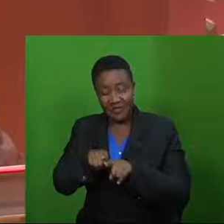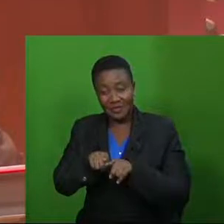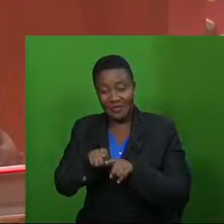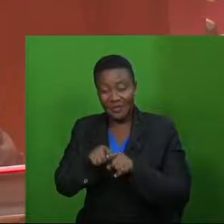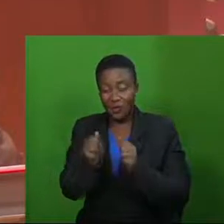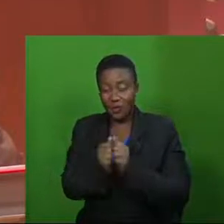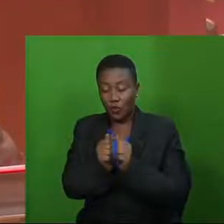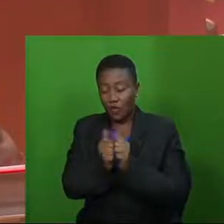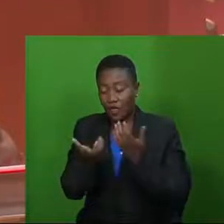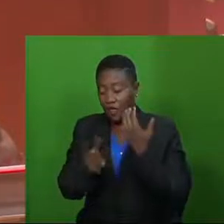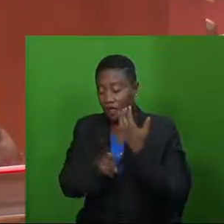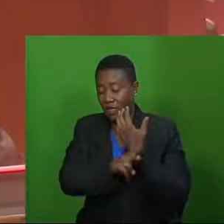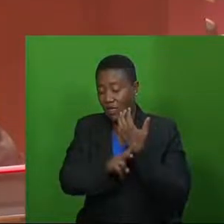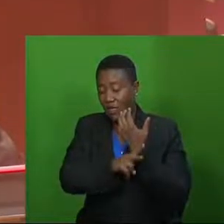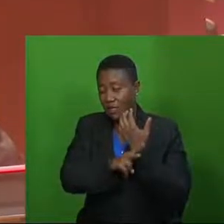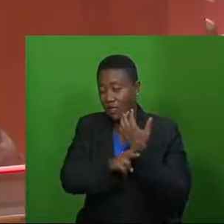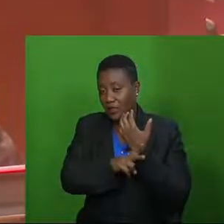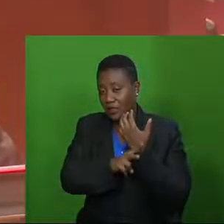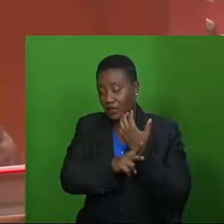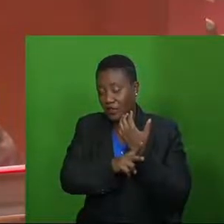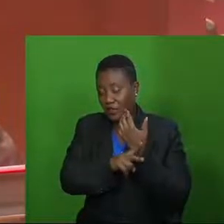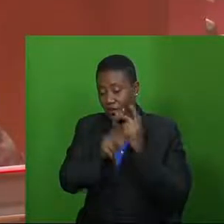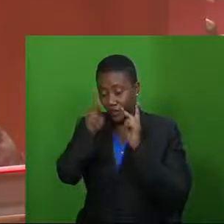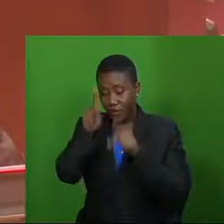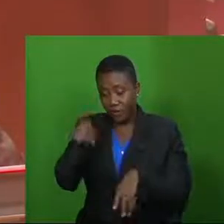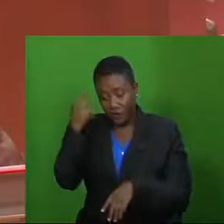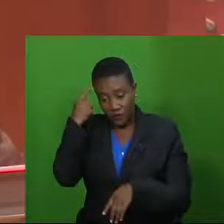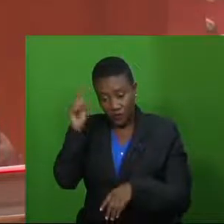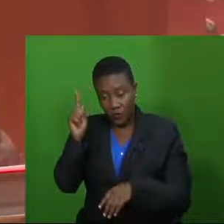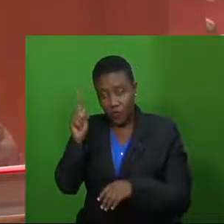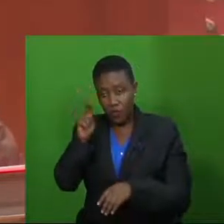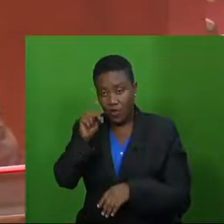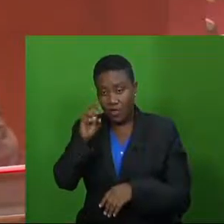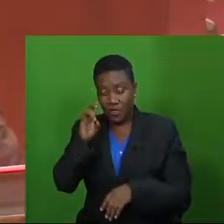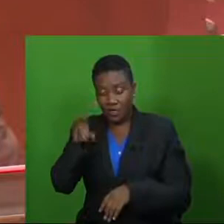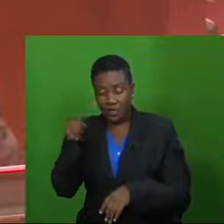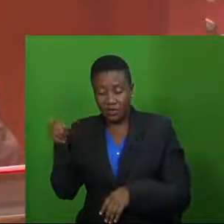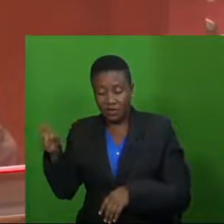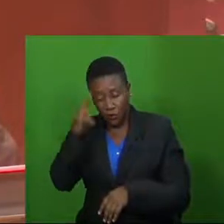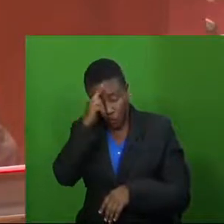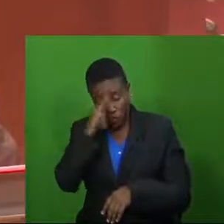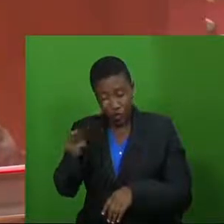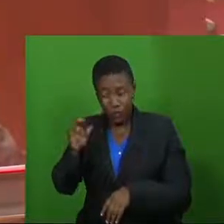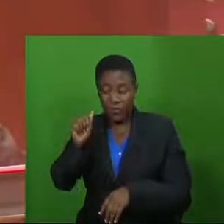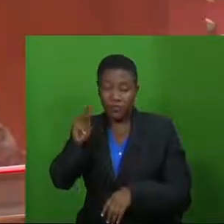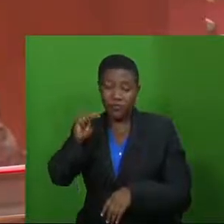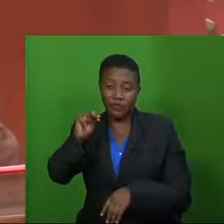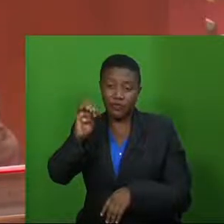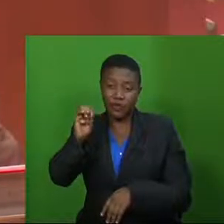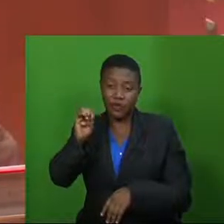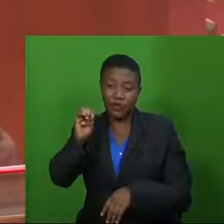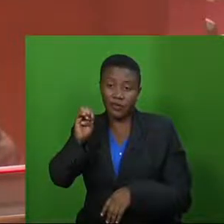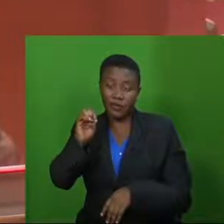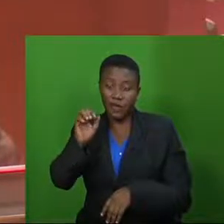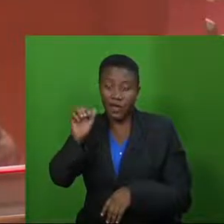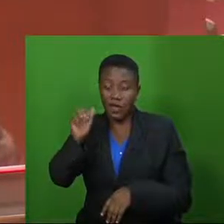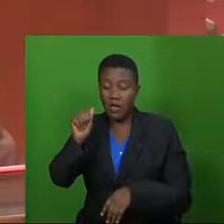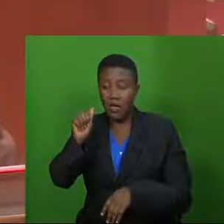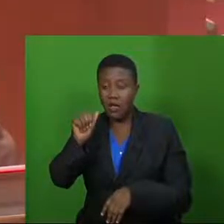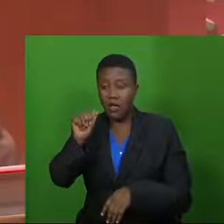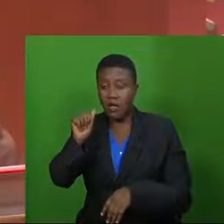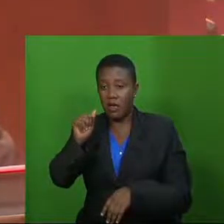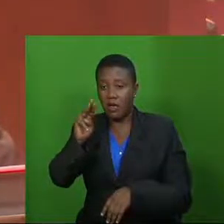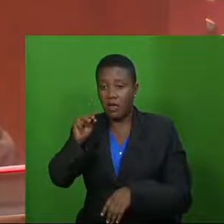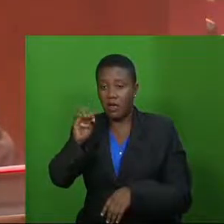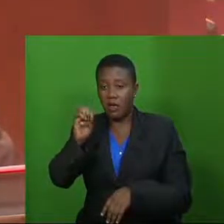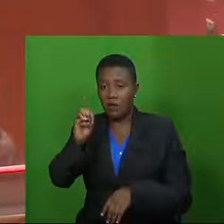Deputy Whip for the minority, Honorable Ahmed. We agreed yesterday to have